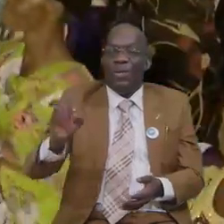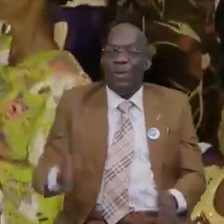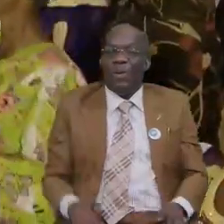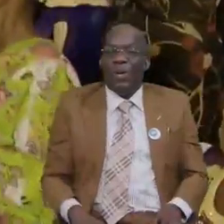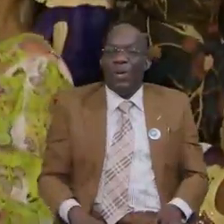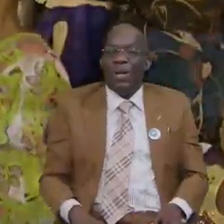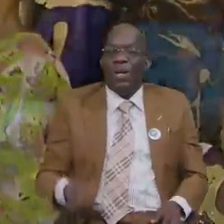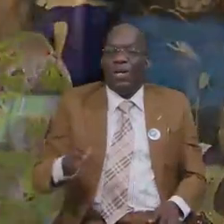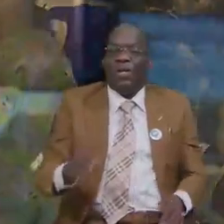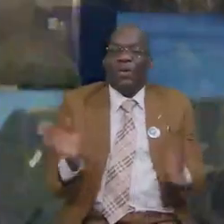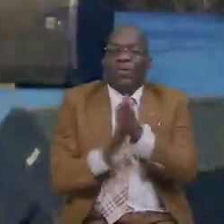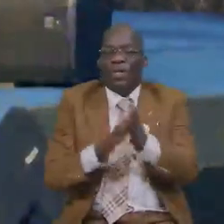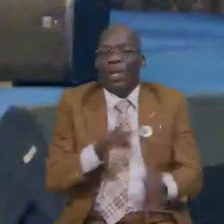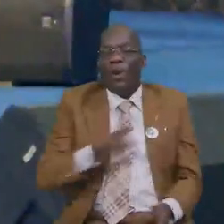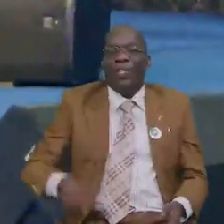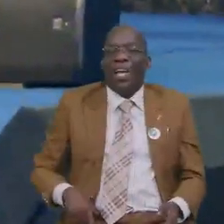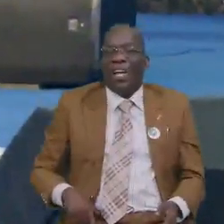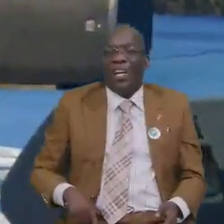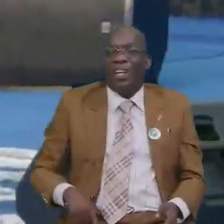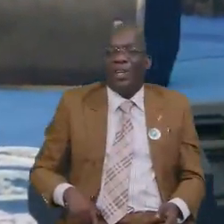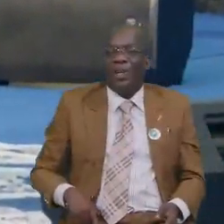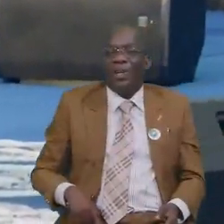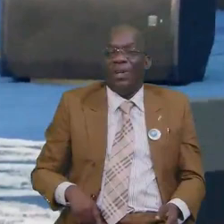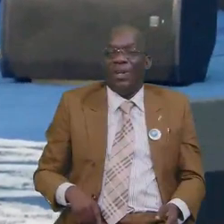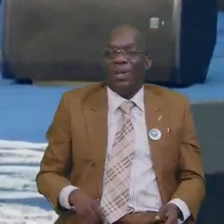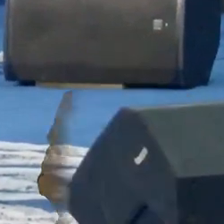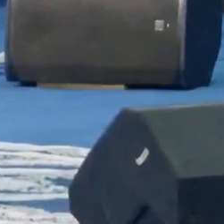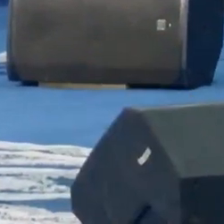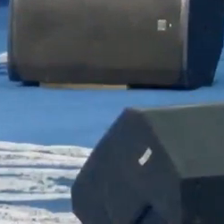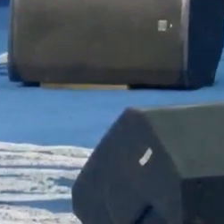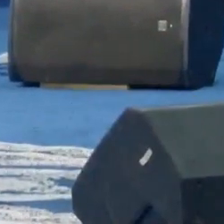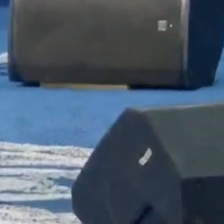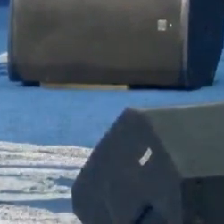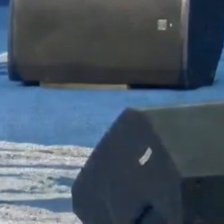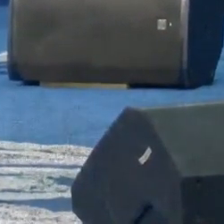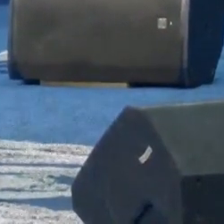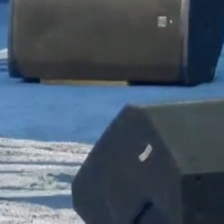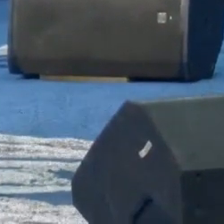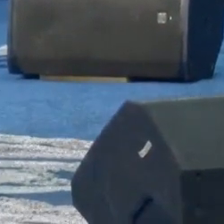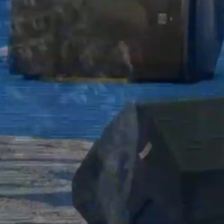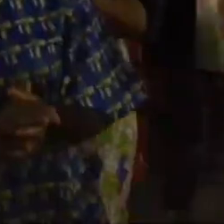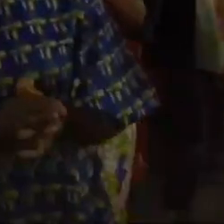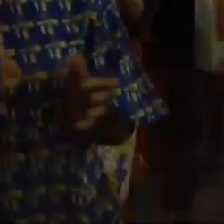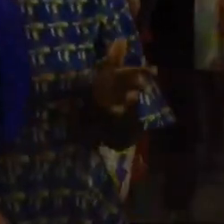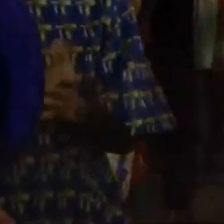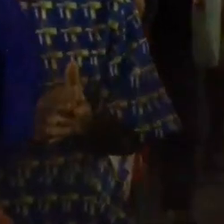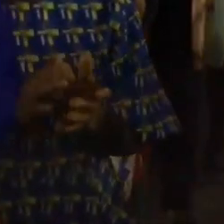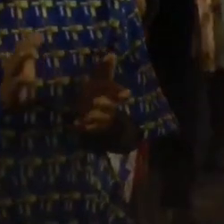Praise the Lord. The goodness of God is running after you.